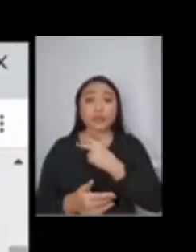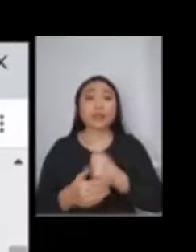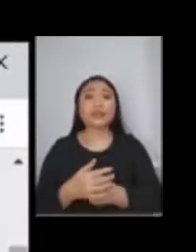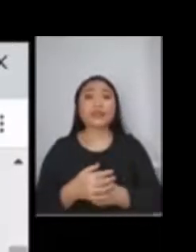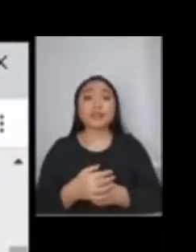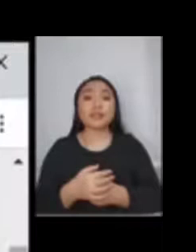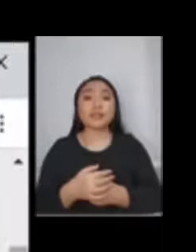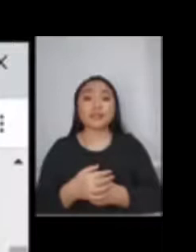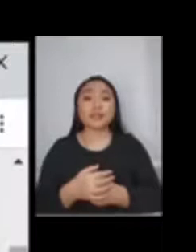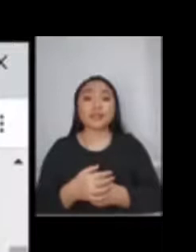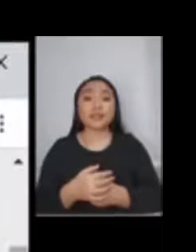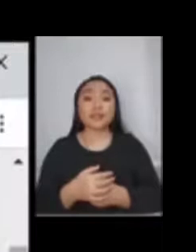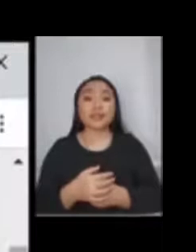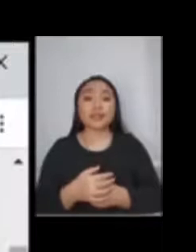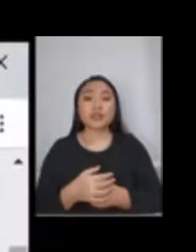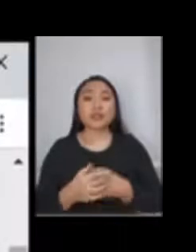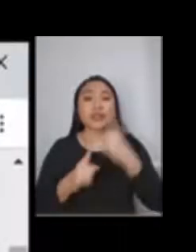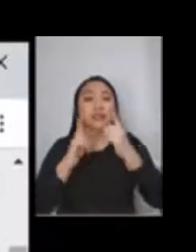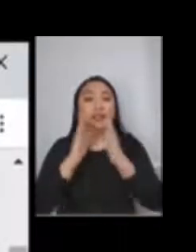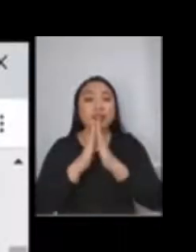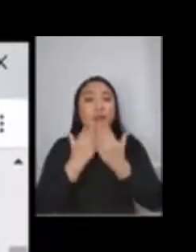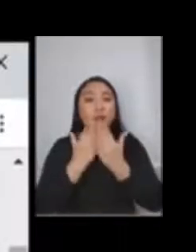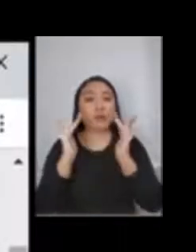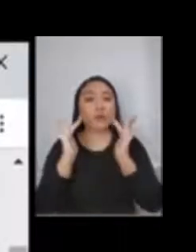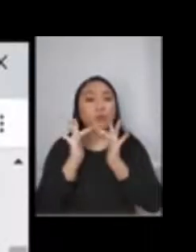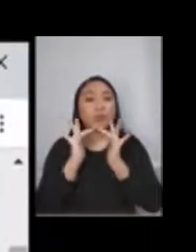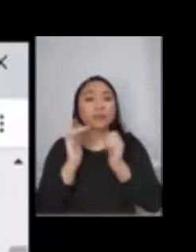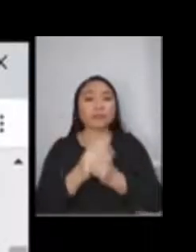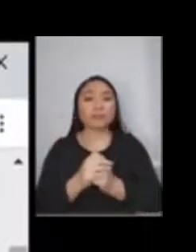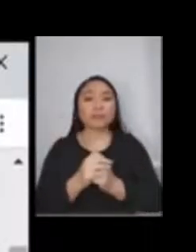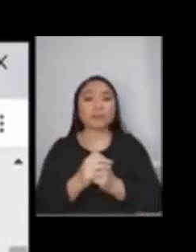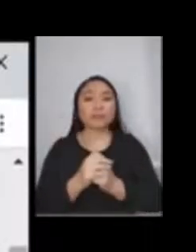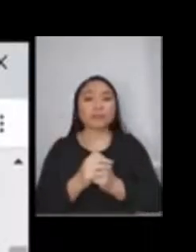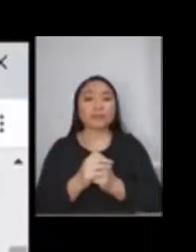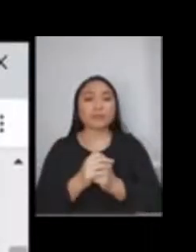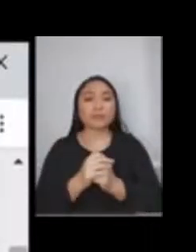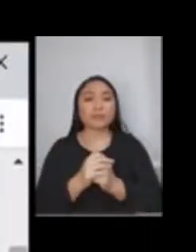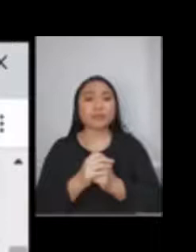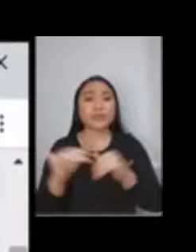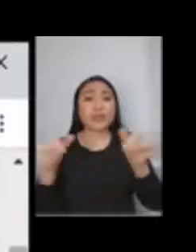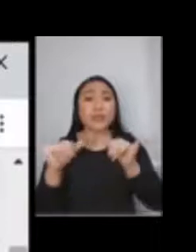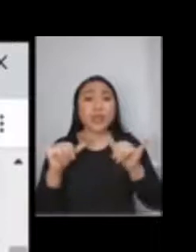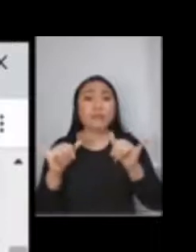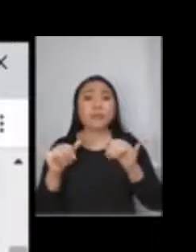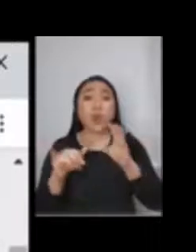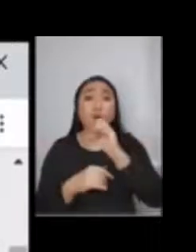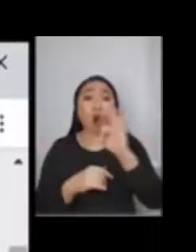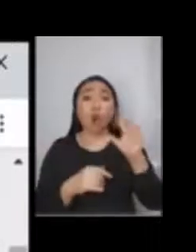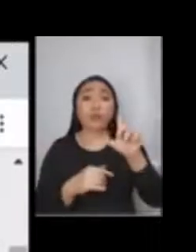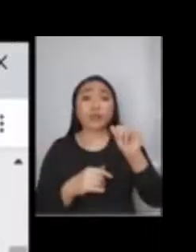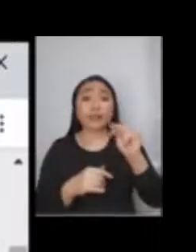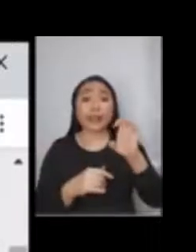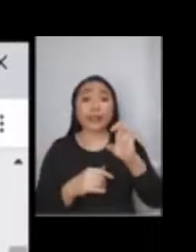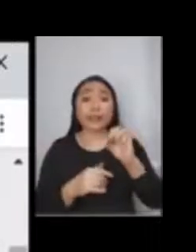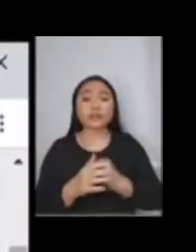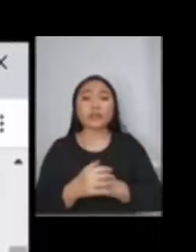iba't ibang kategorya ng impormasyon kagaya ng livelihood videos, DRRM, publications,